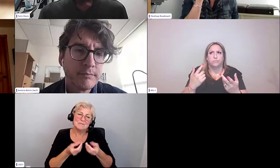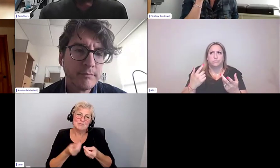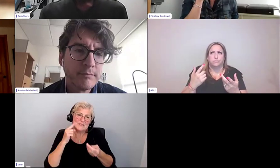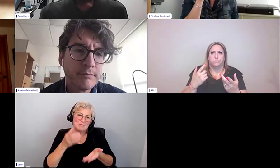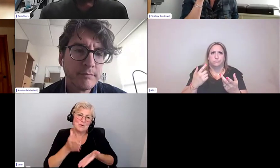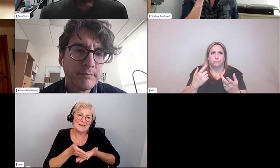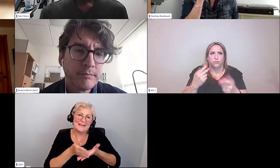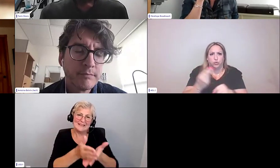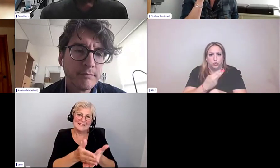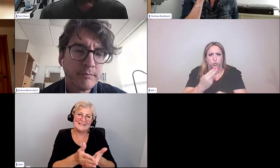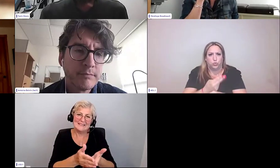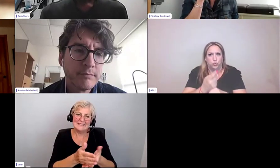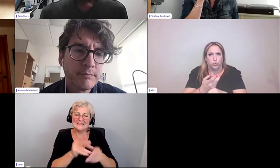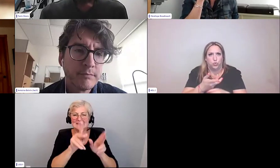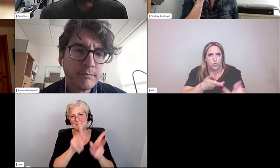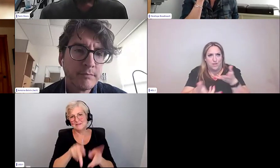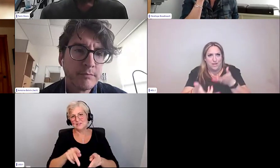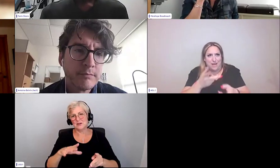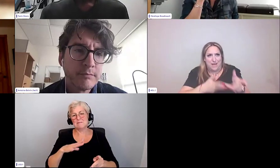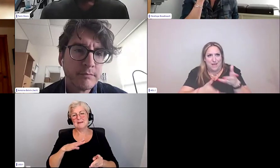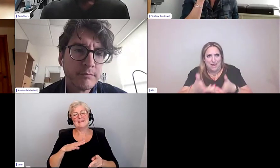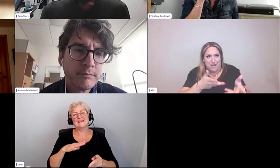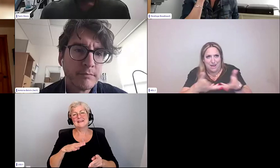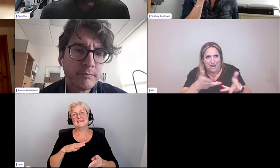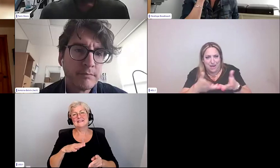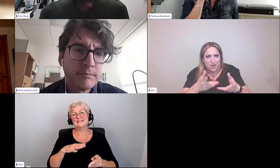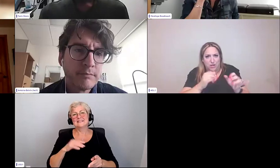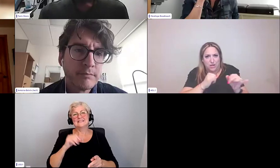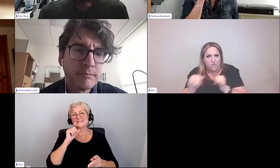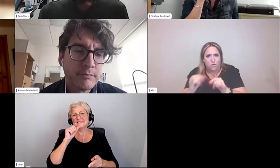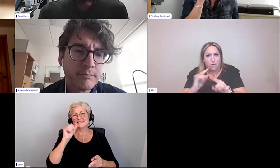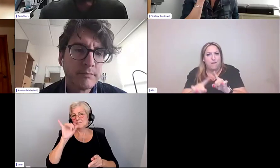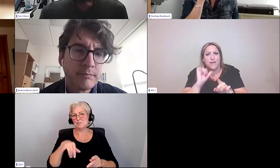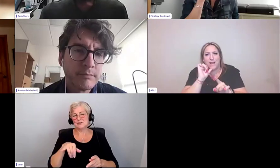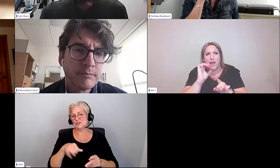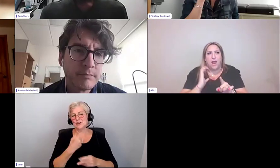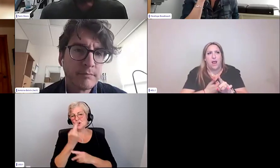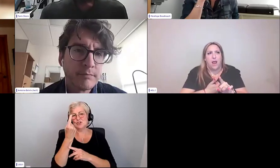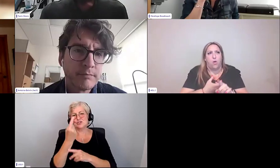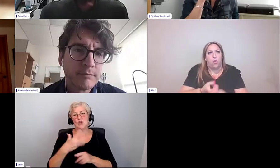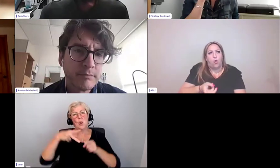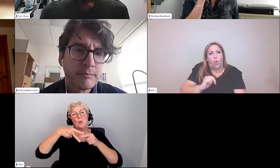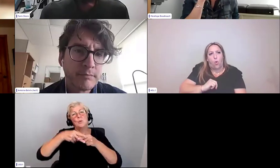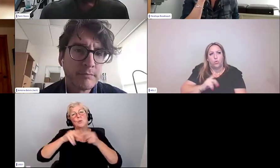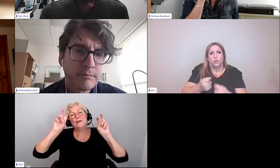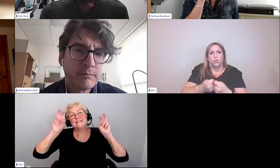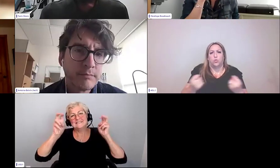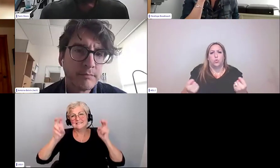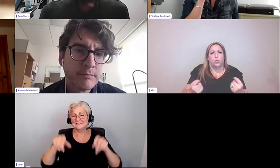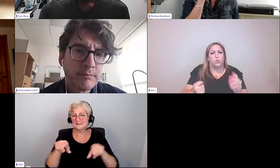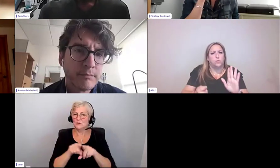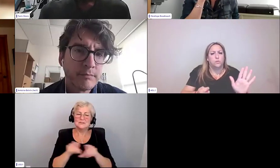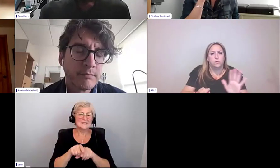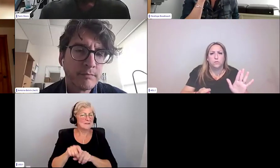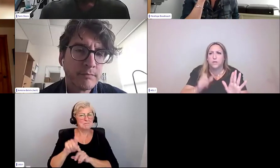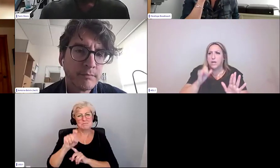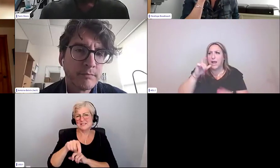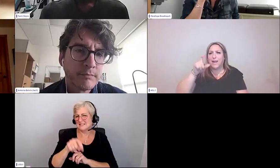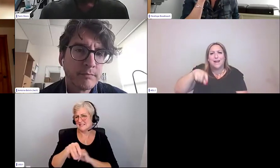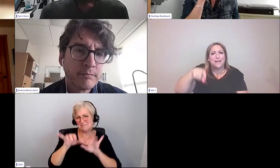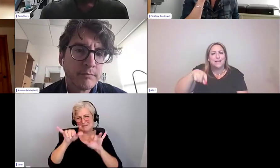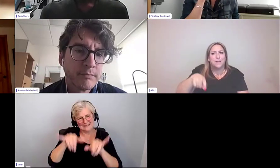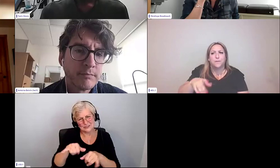the individuals, but it's not our only tool, and it's not